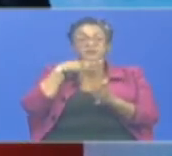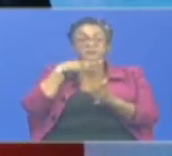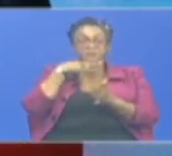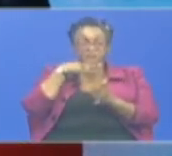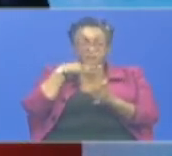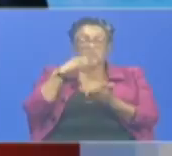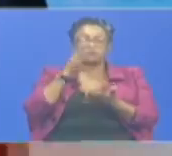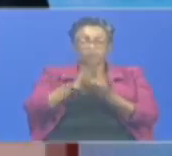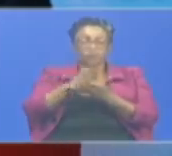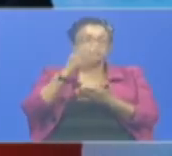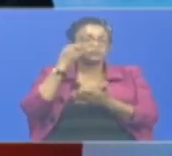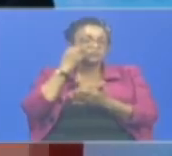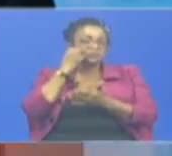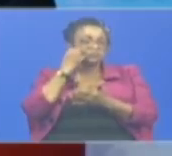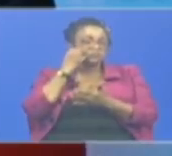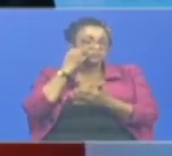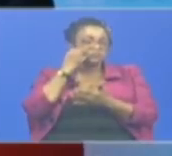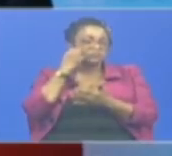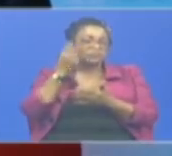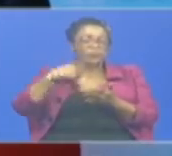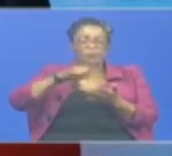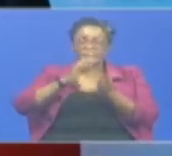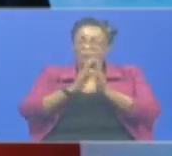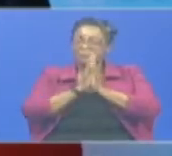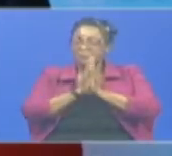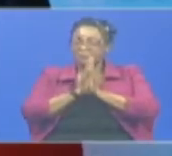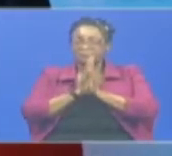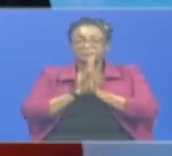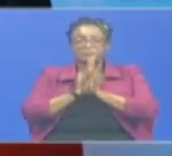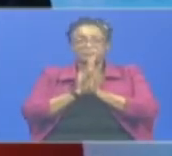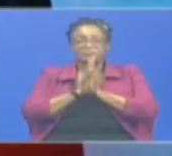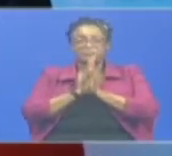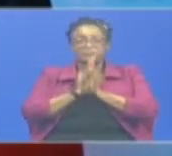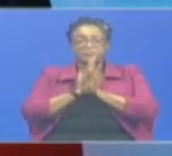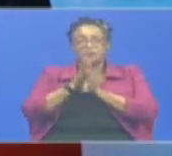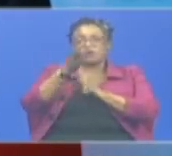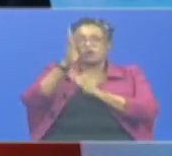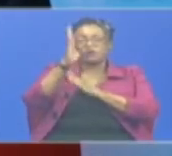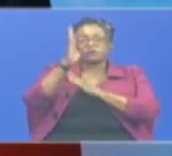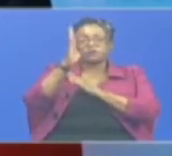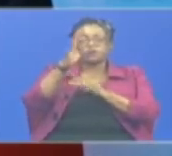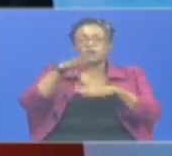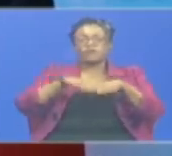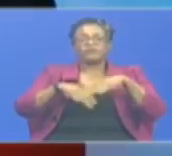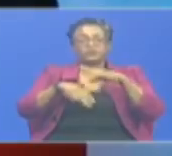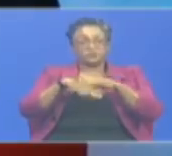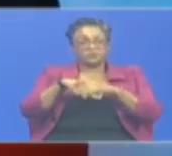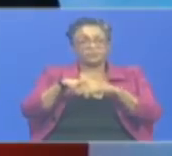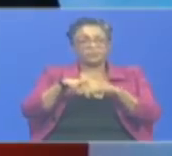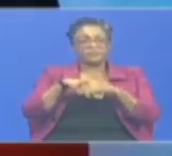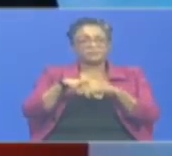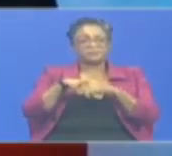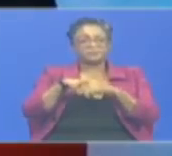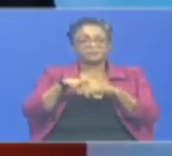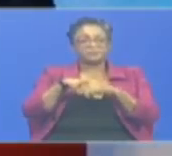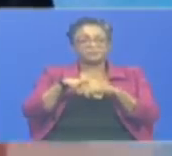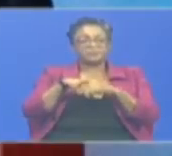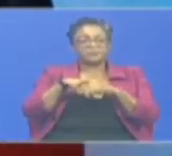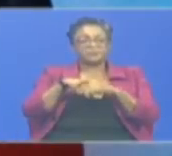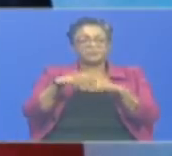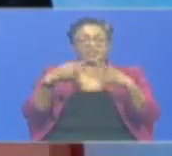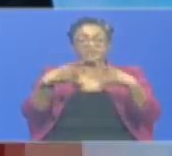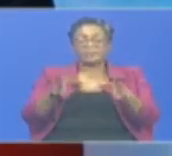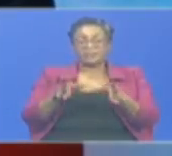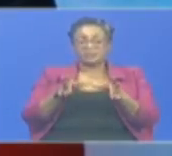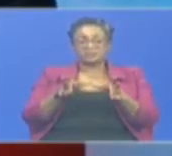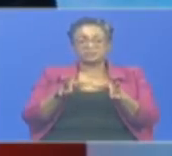tragedy, and we pray that Almighty God comforts the loved ones that